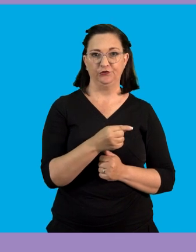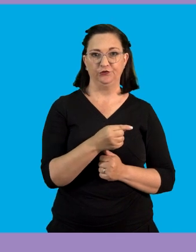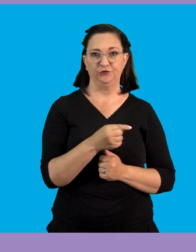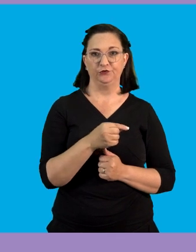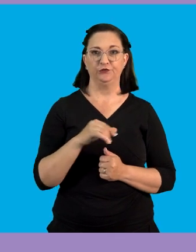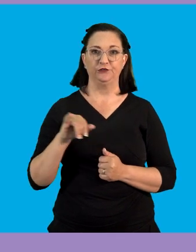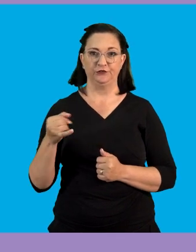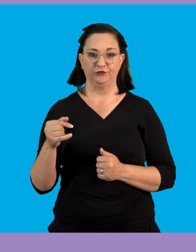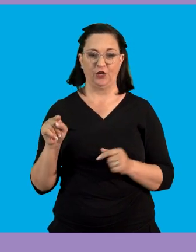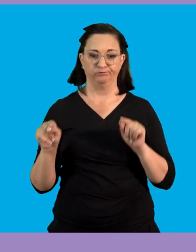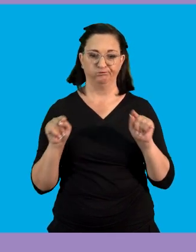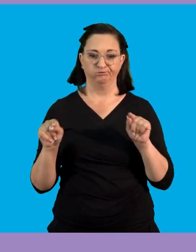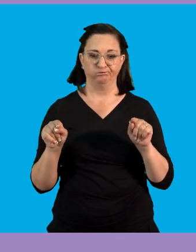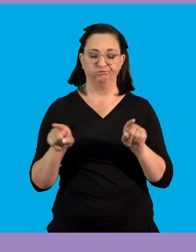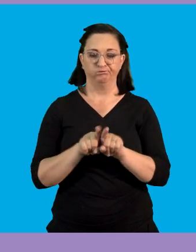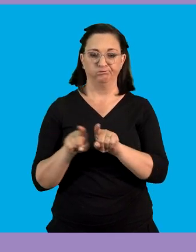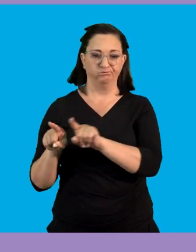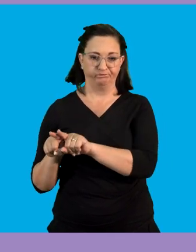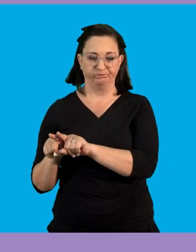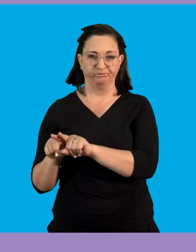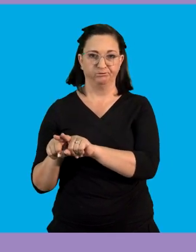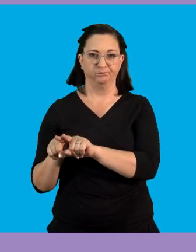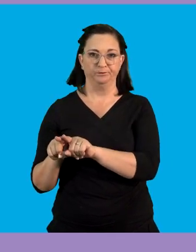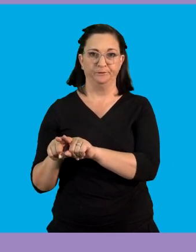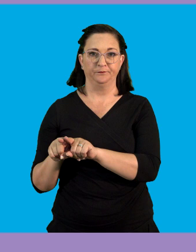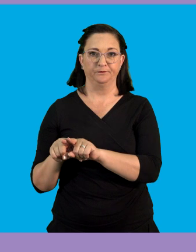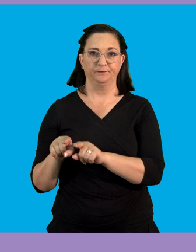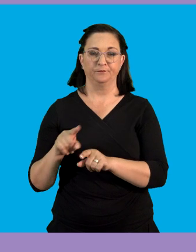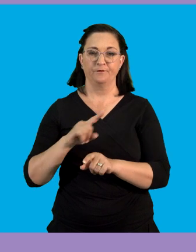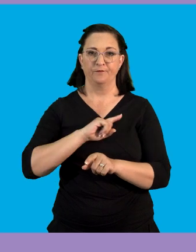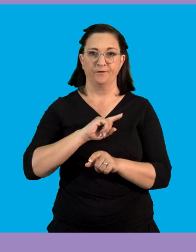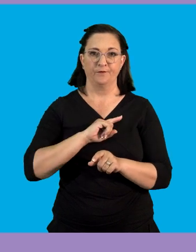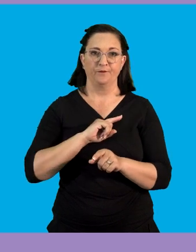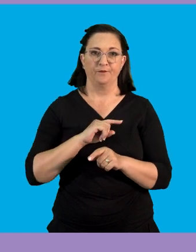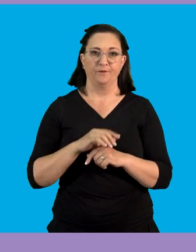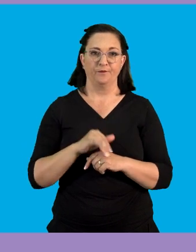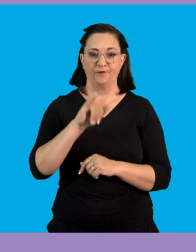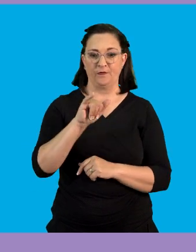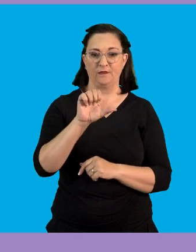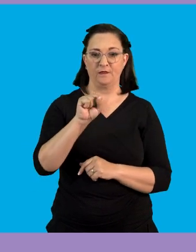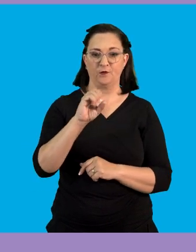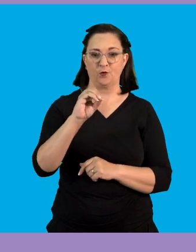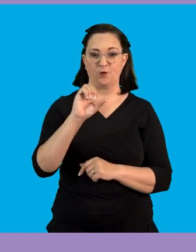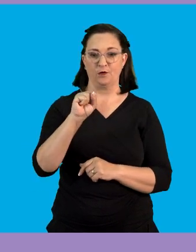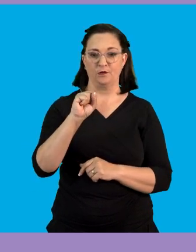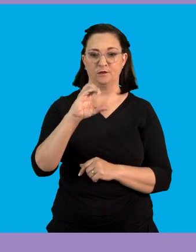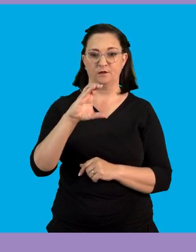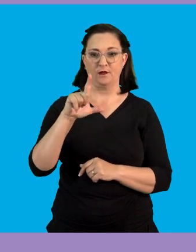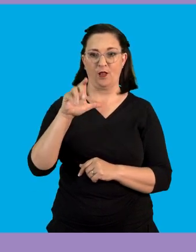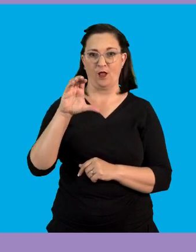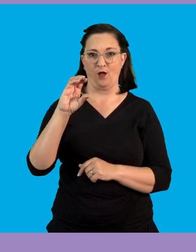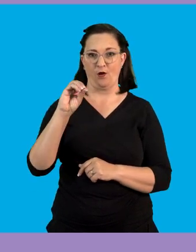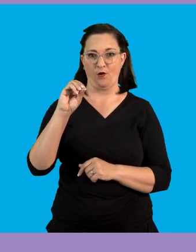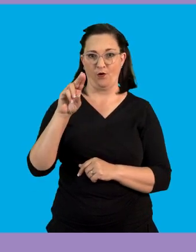and angle AJ and they are equal, that means this triangle would then be an isosceles